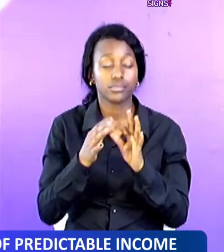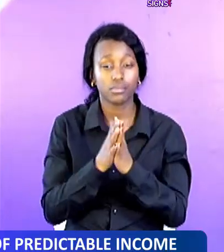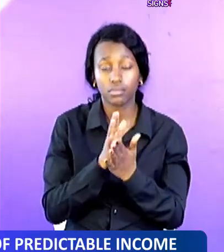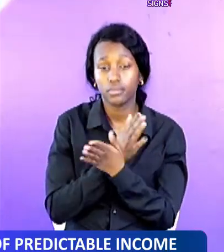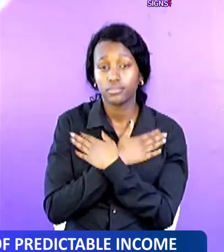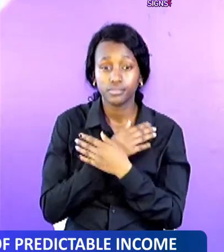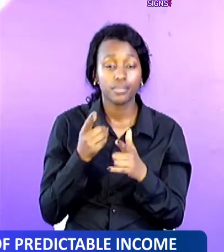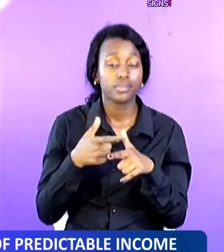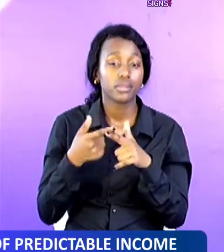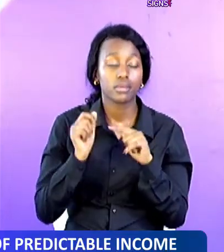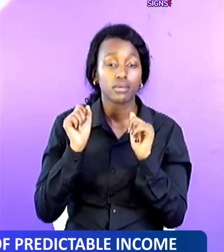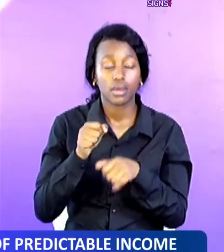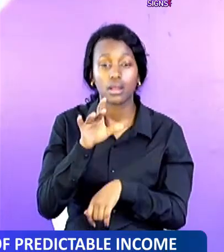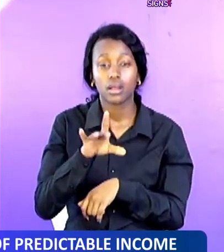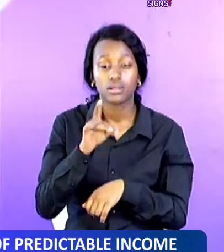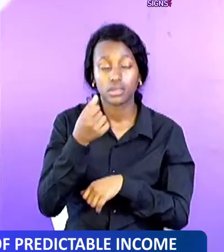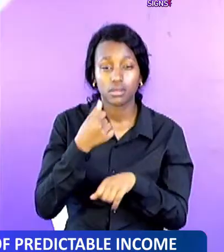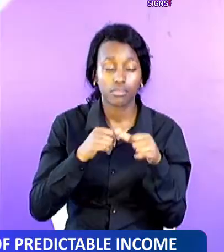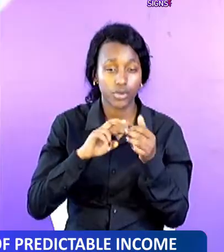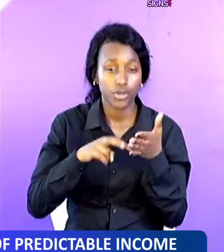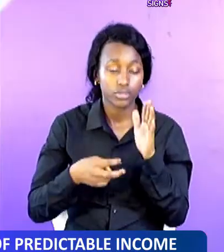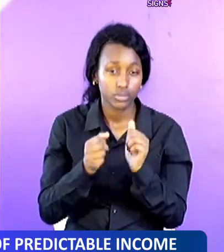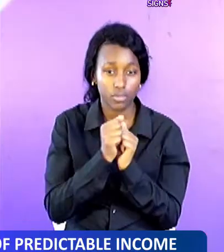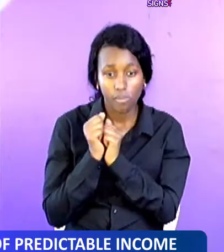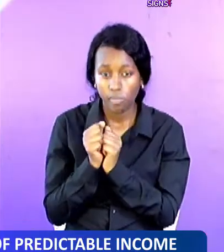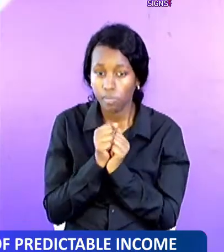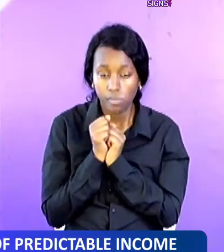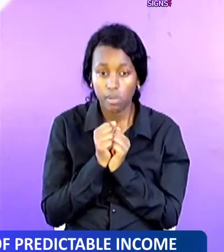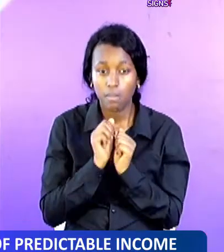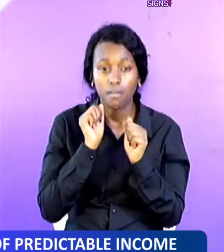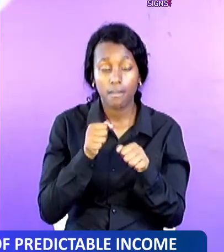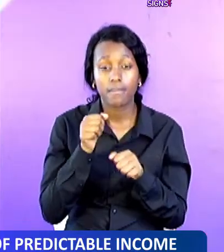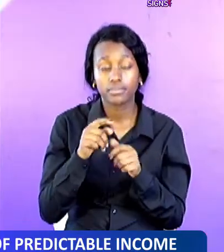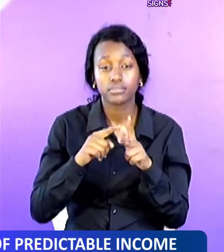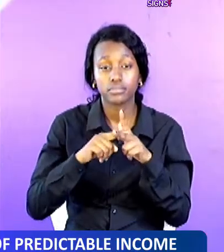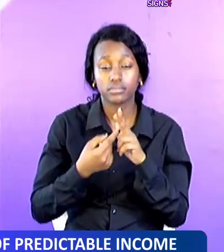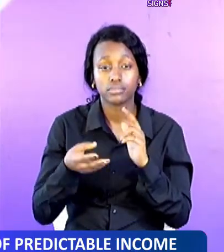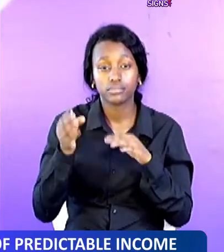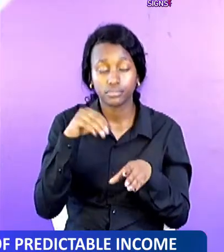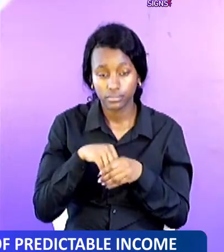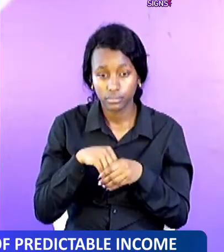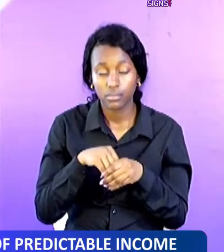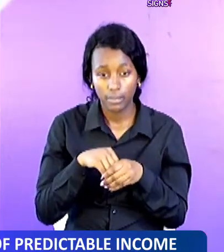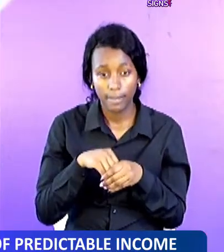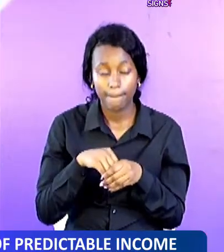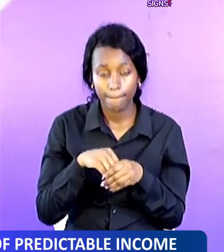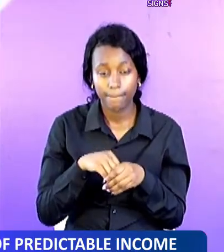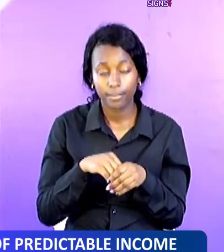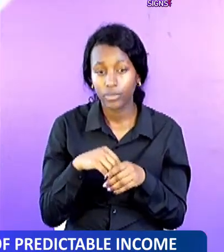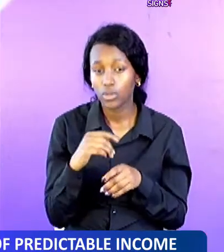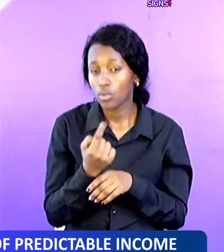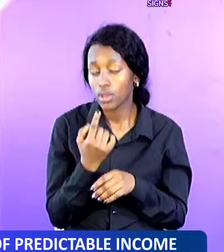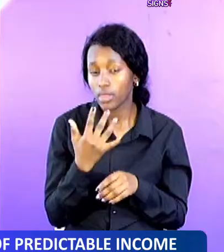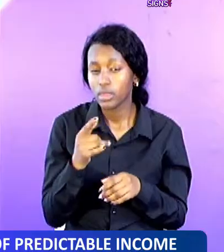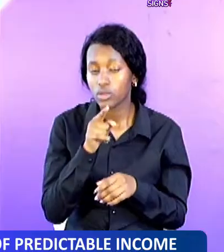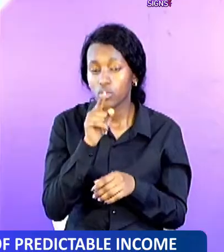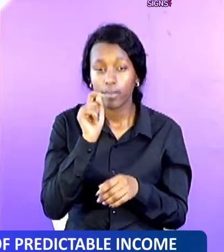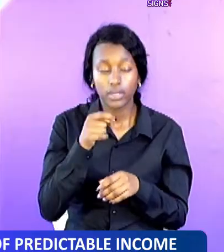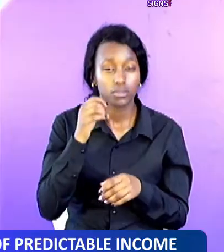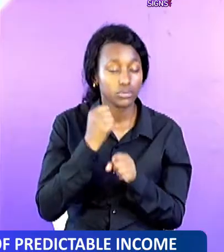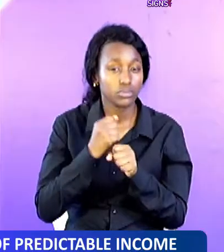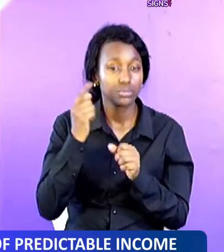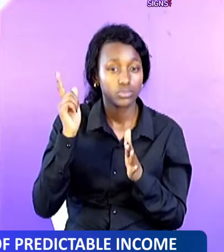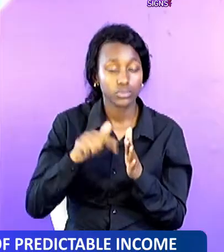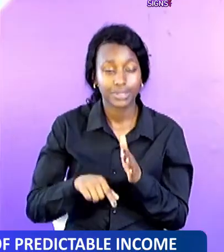and undertake these projects. Go together into an investment group. The only thing that you need to do is make sure that